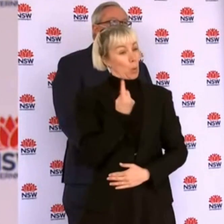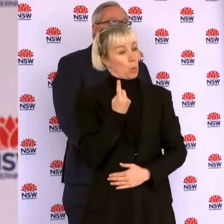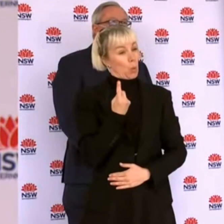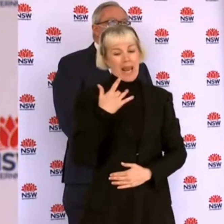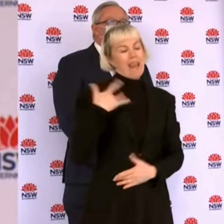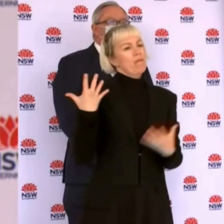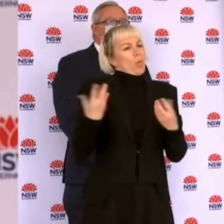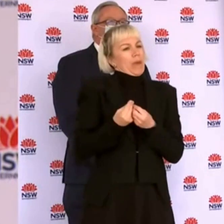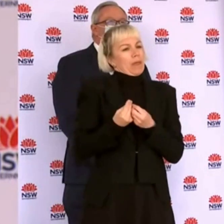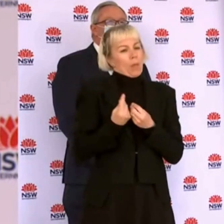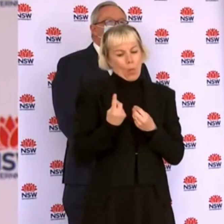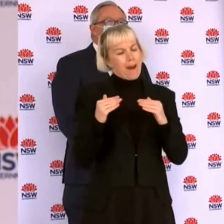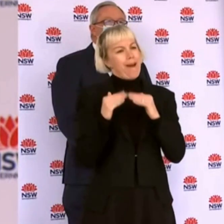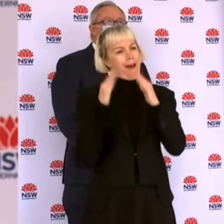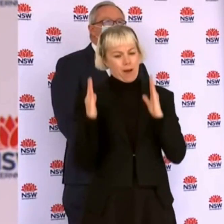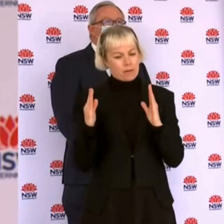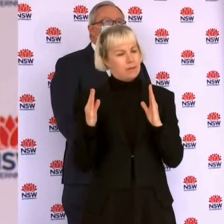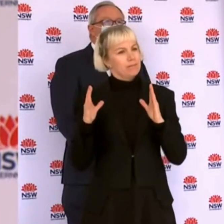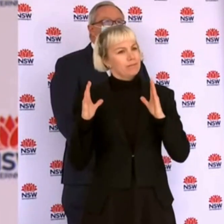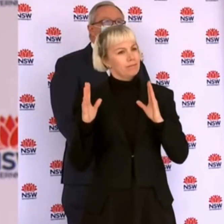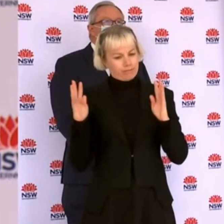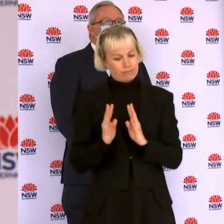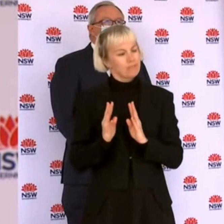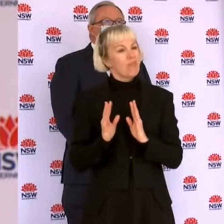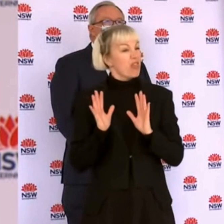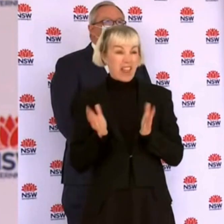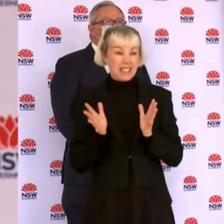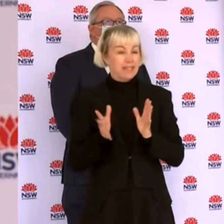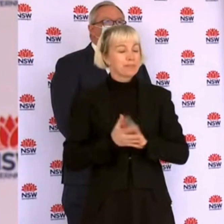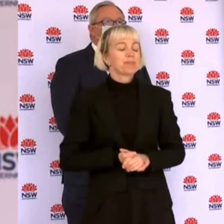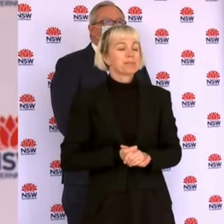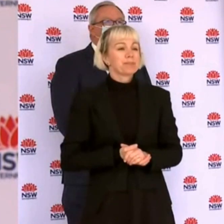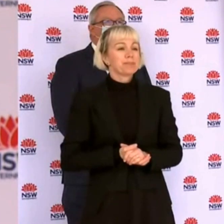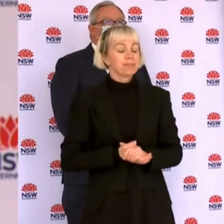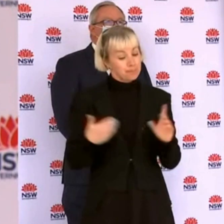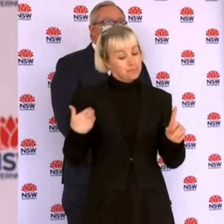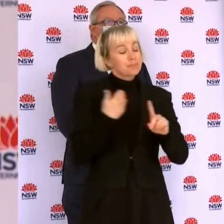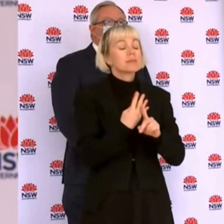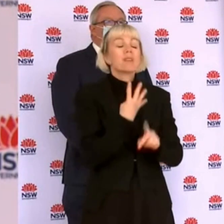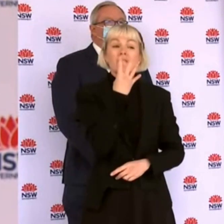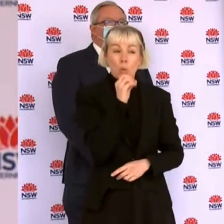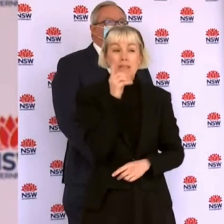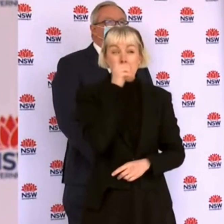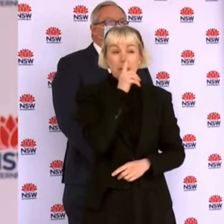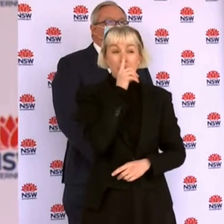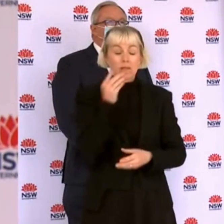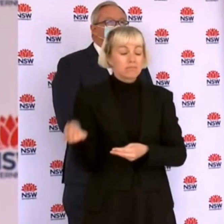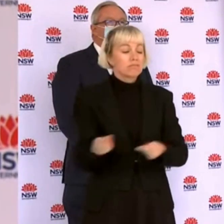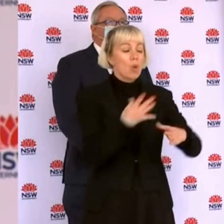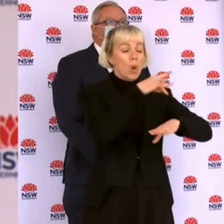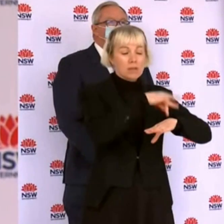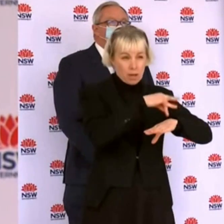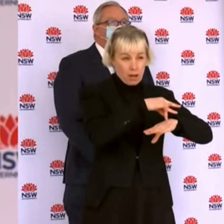Also, it's important to note that we've had 40 COVID patients admitted to hospital. There are 11 people in